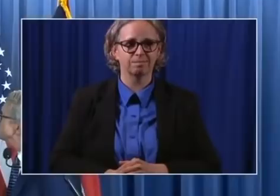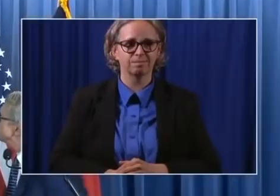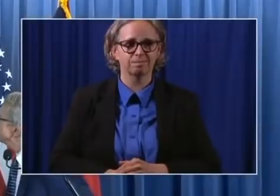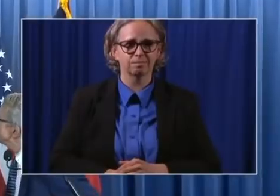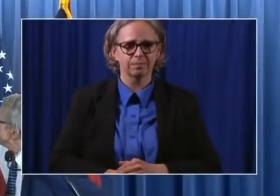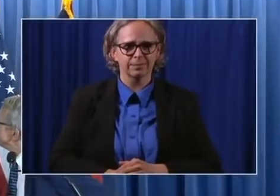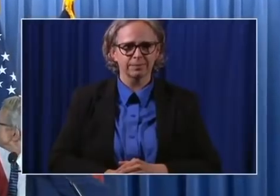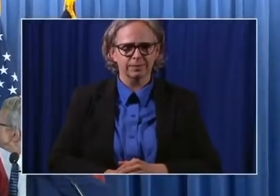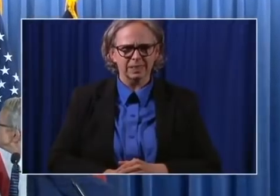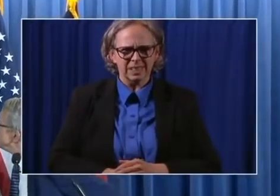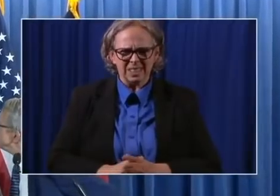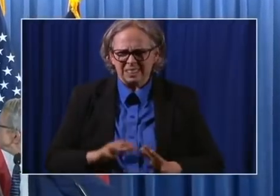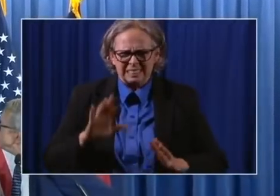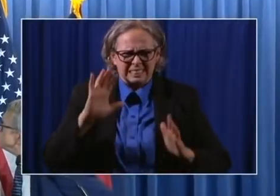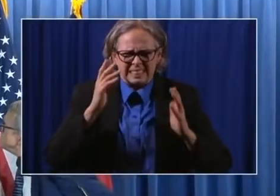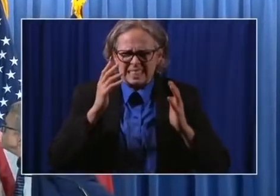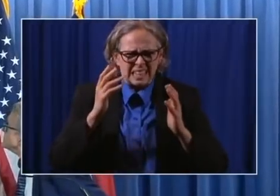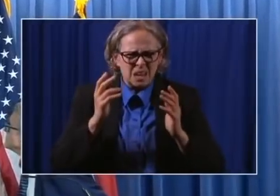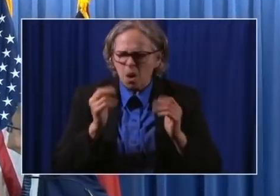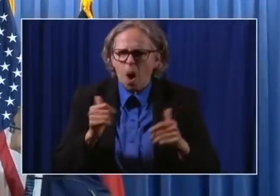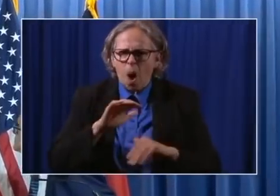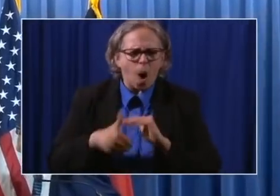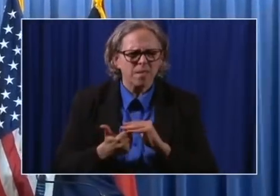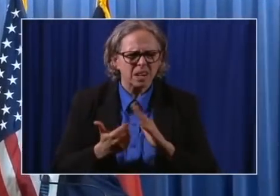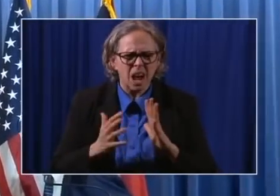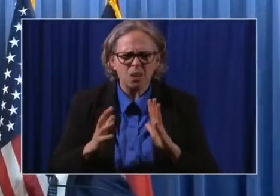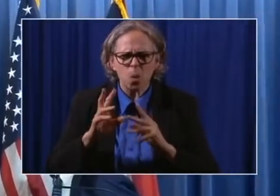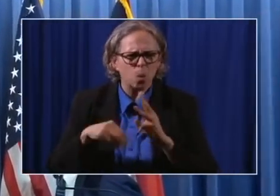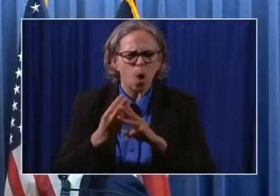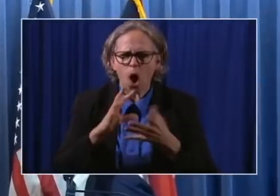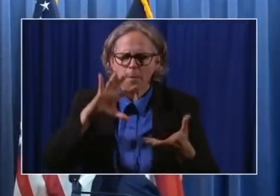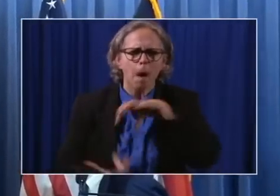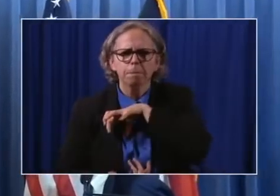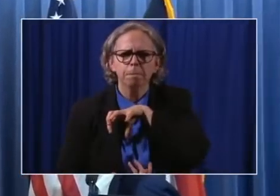Seemingly overnight, our world got so much smaller.